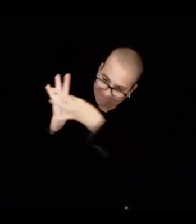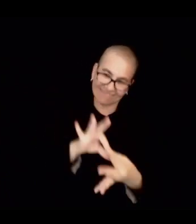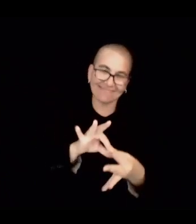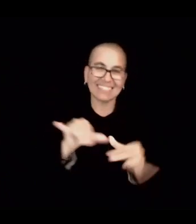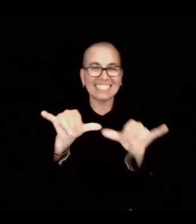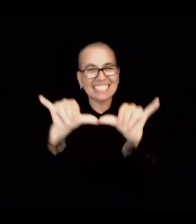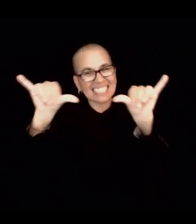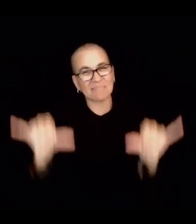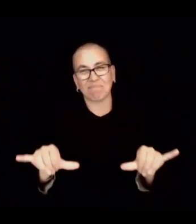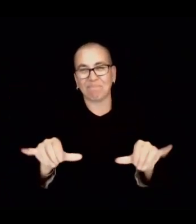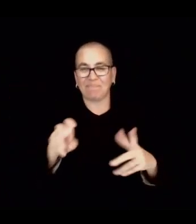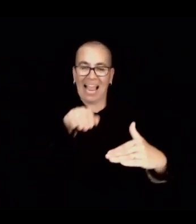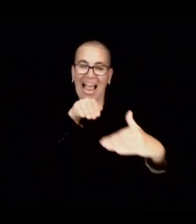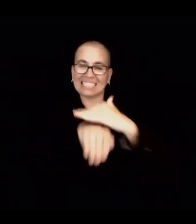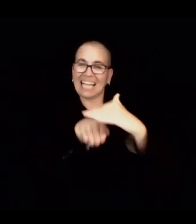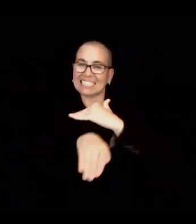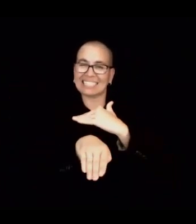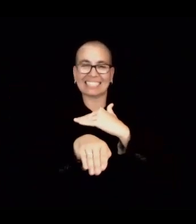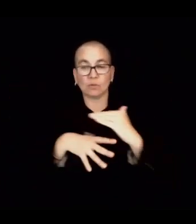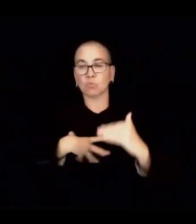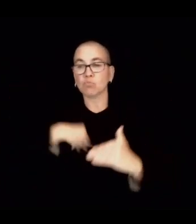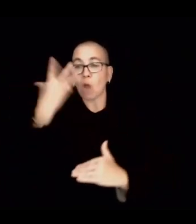more cases, more